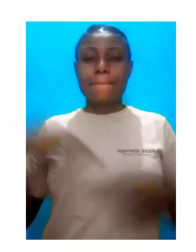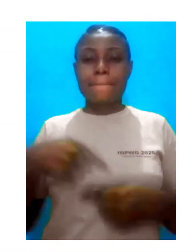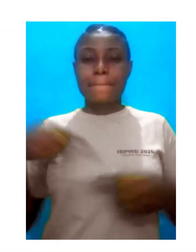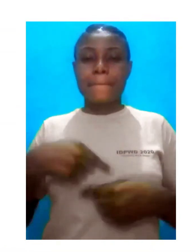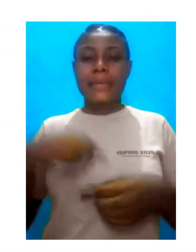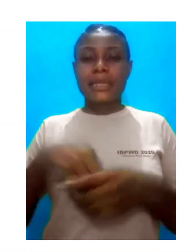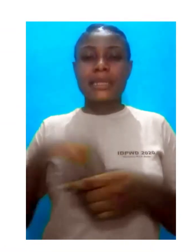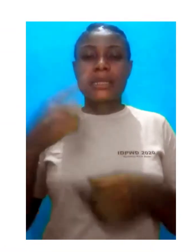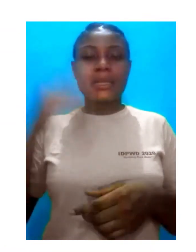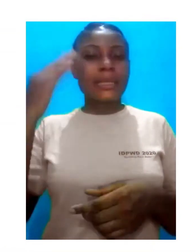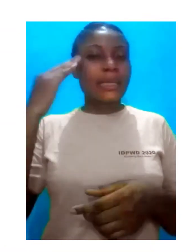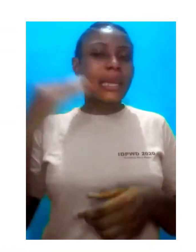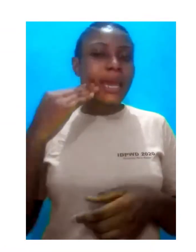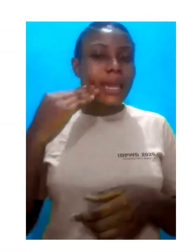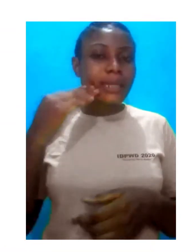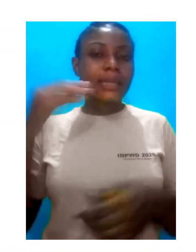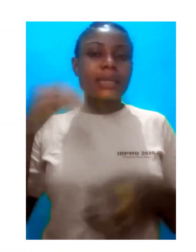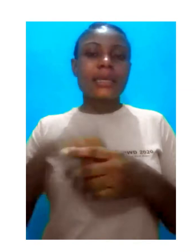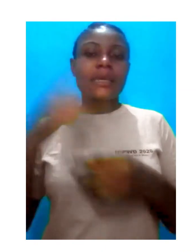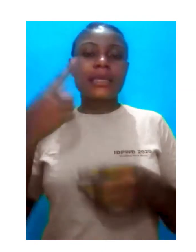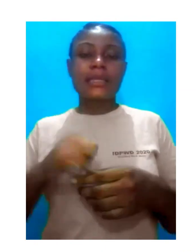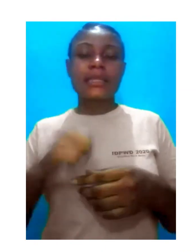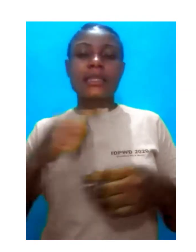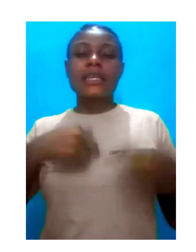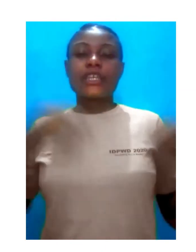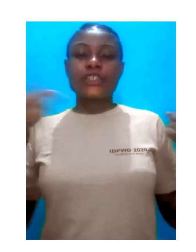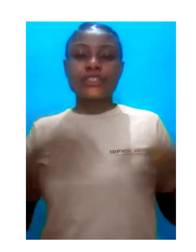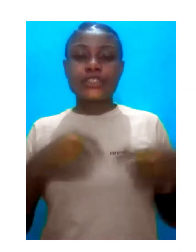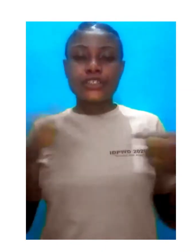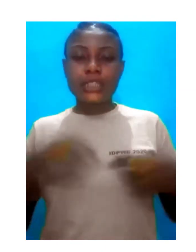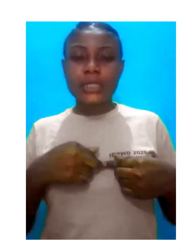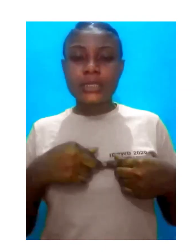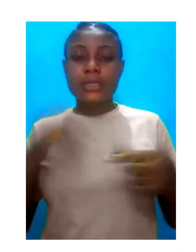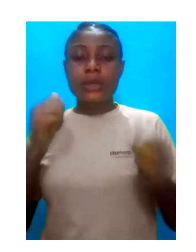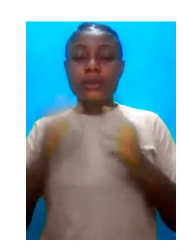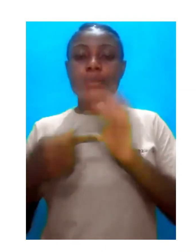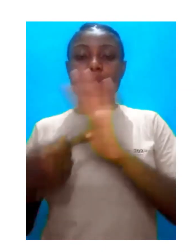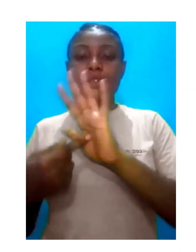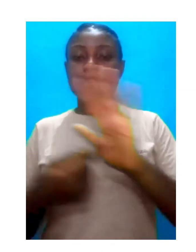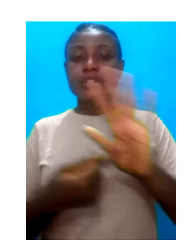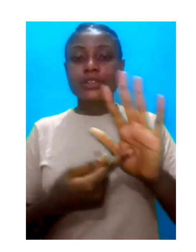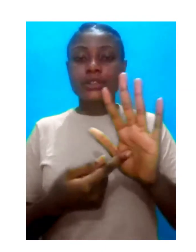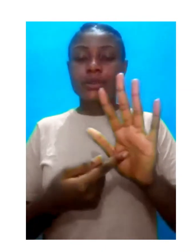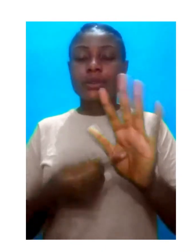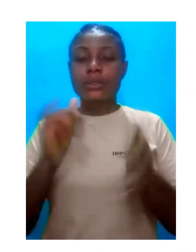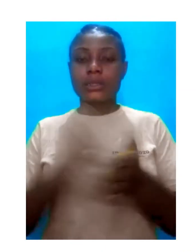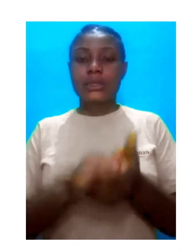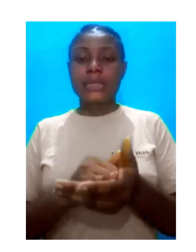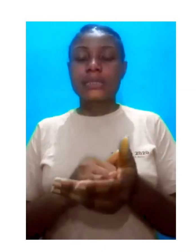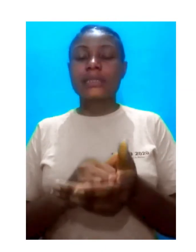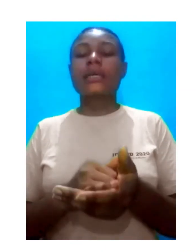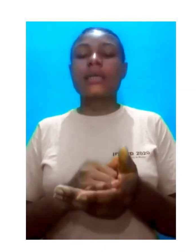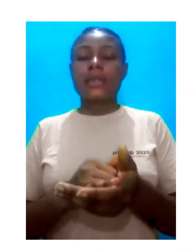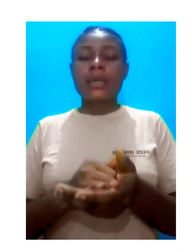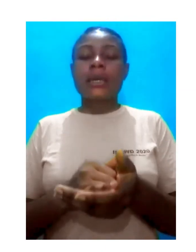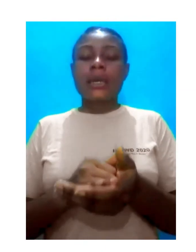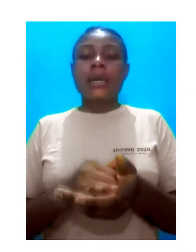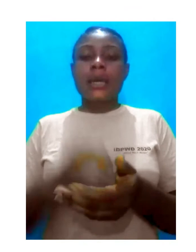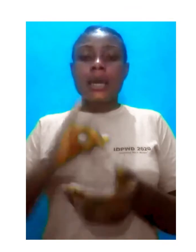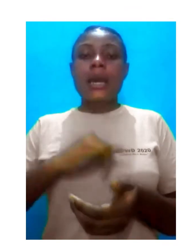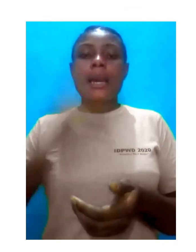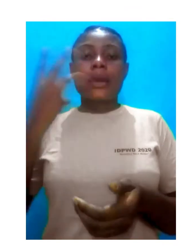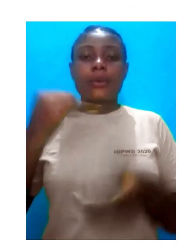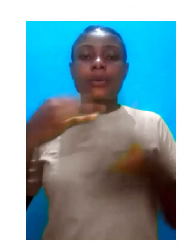was pain in the head, in the chest, which in other words suggests I